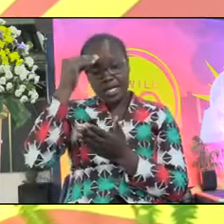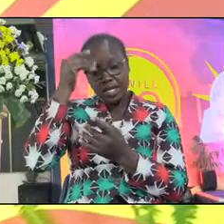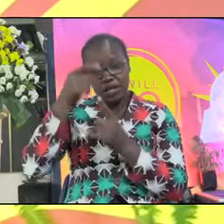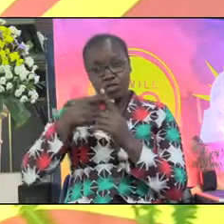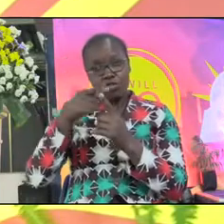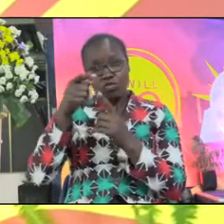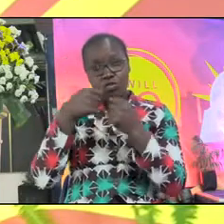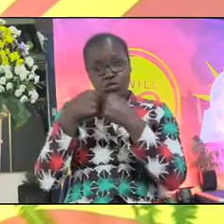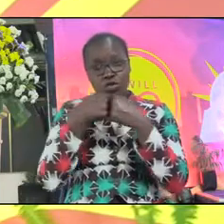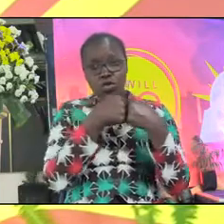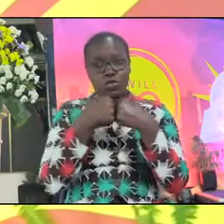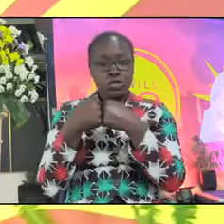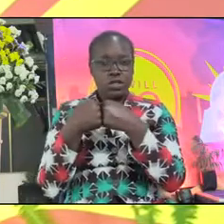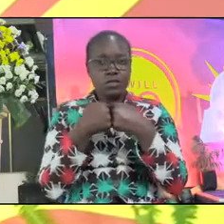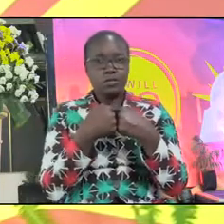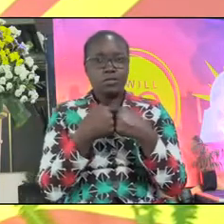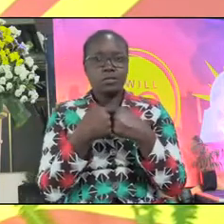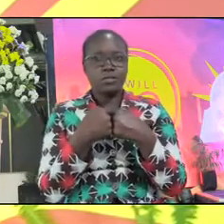from those storms.